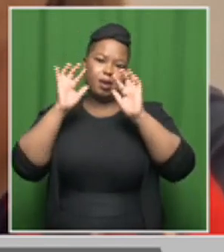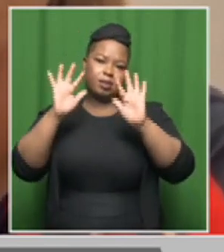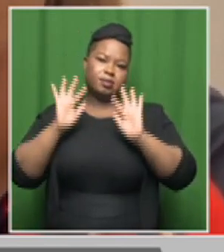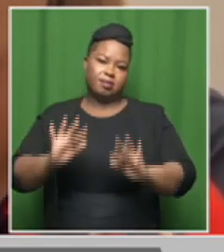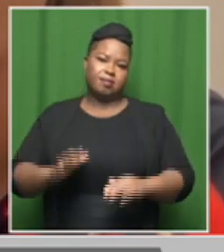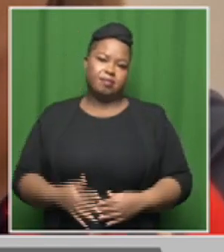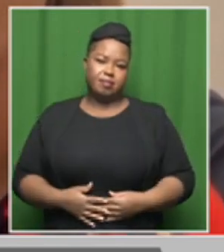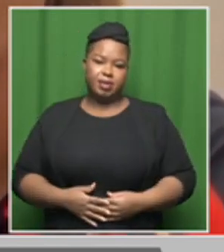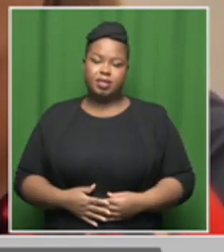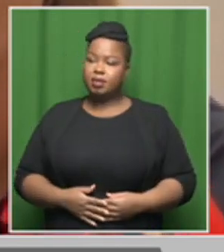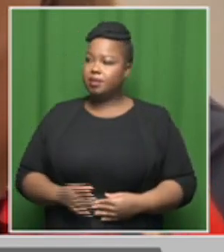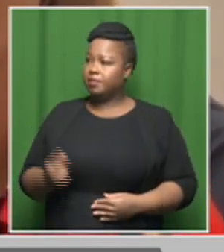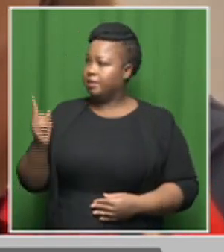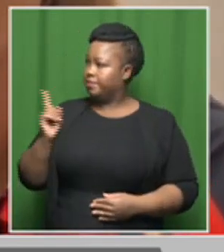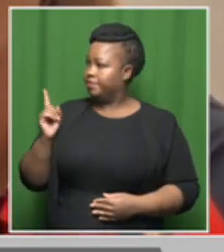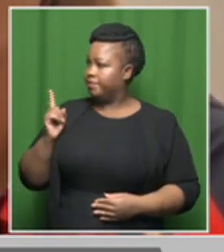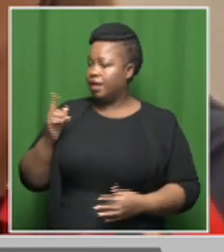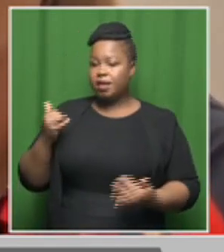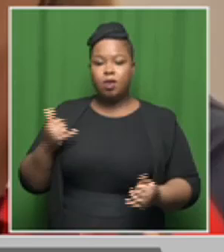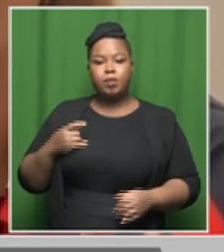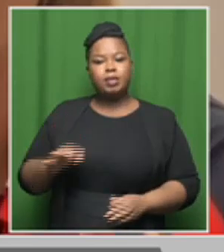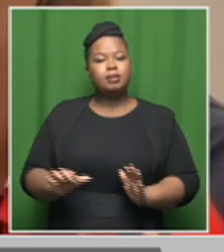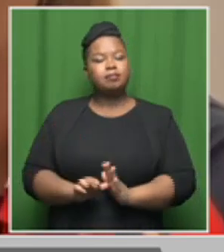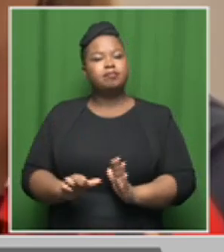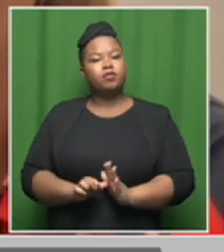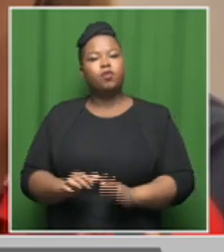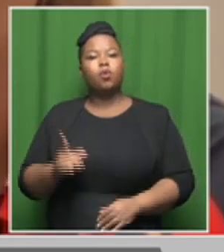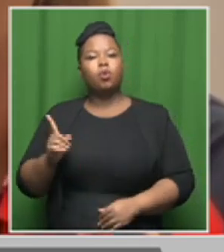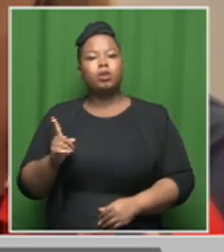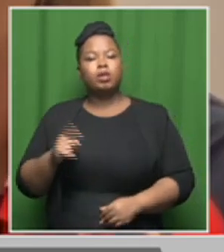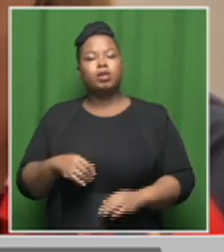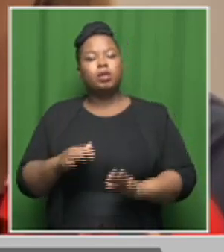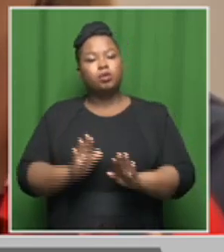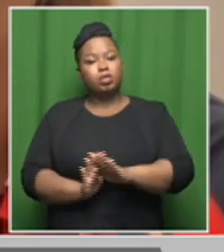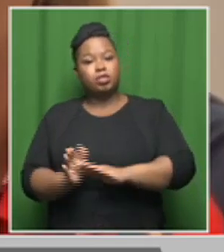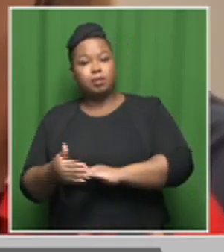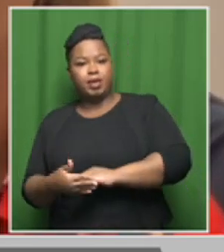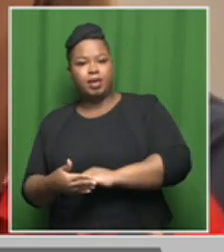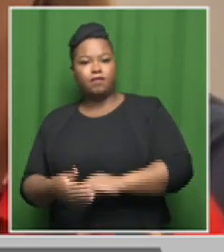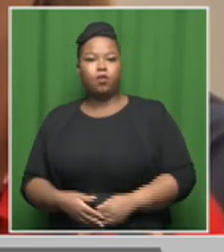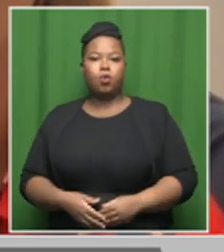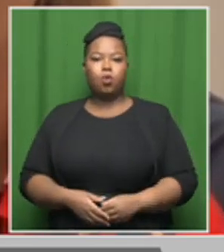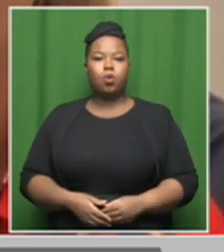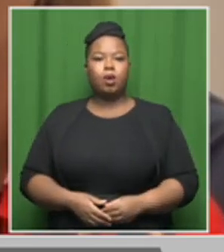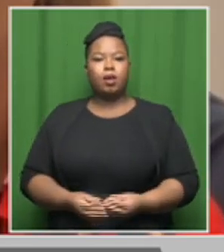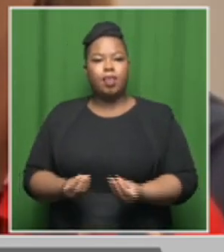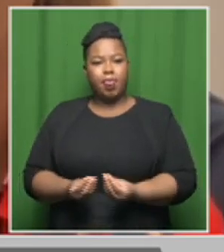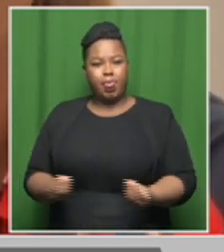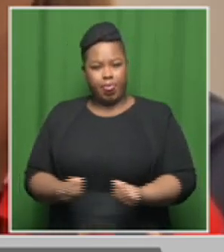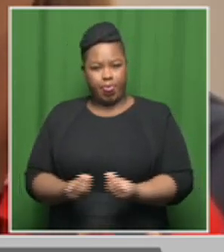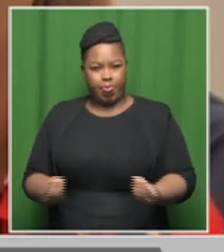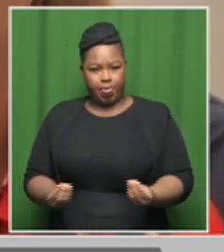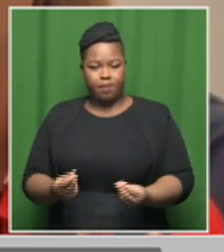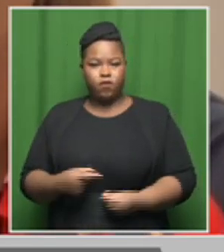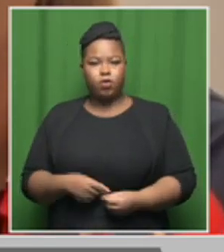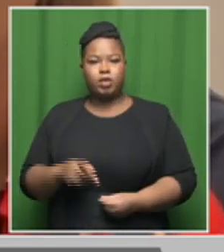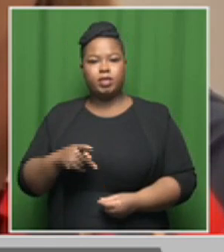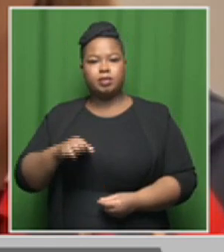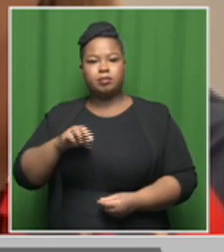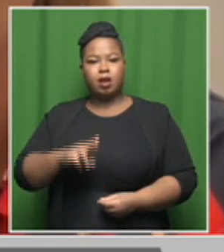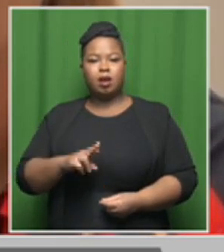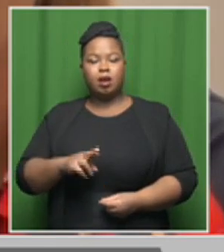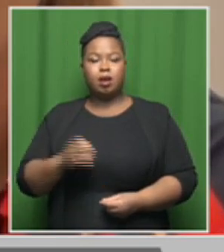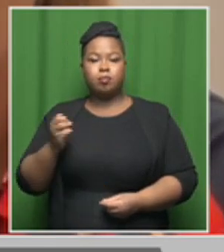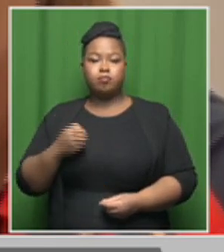talk to you quickly about the importance of going up against Jamaica when it comes to the baby Spar Proteas, because we know that they've travelled with their senior